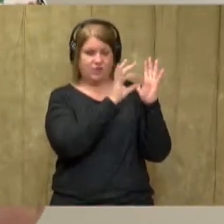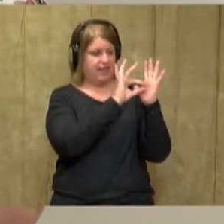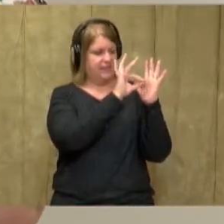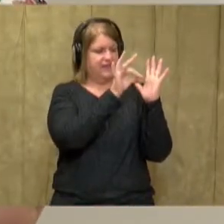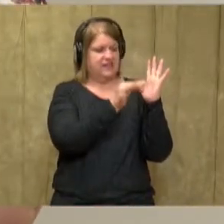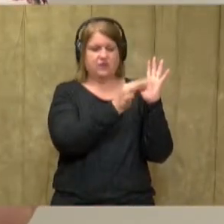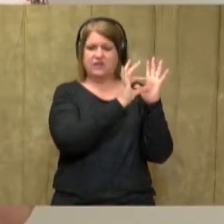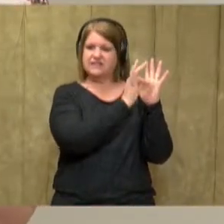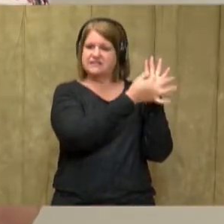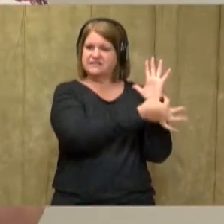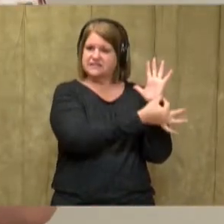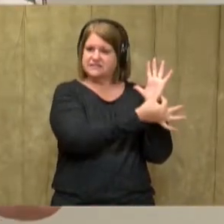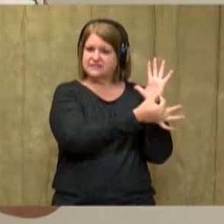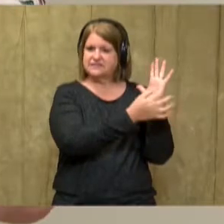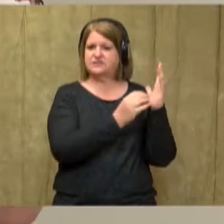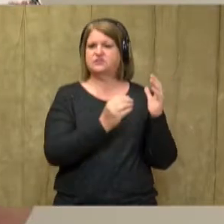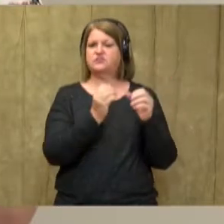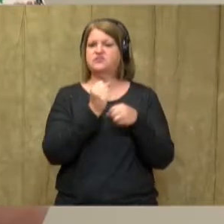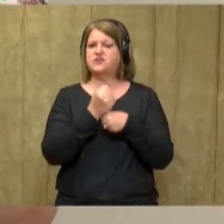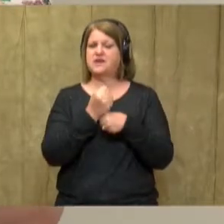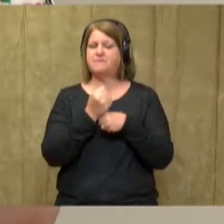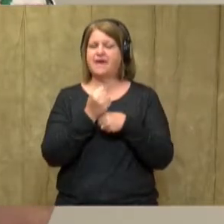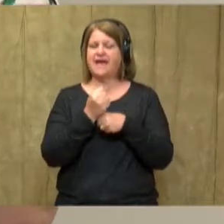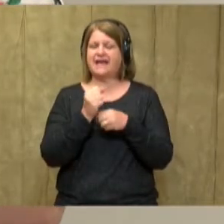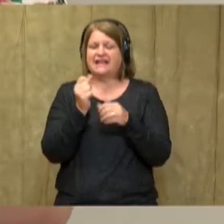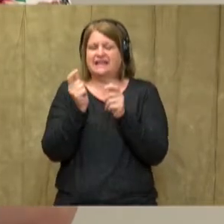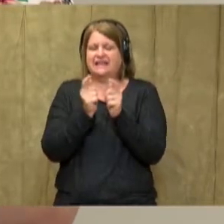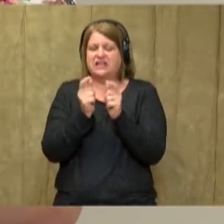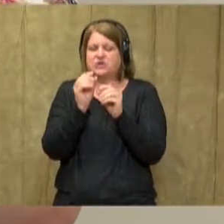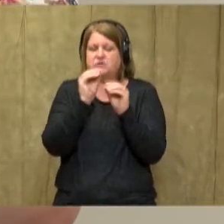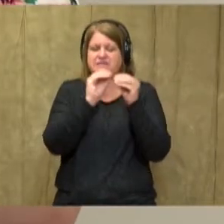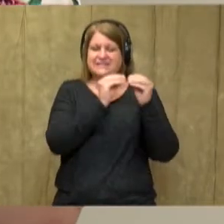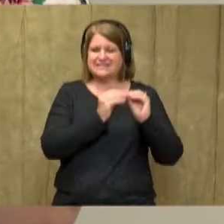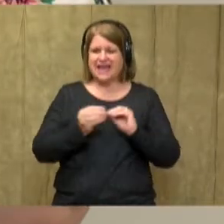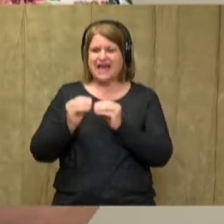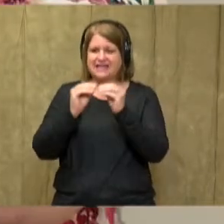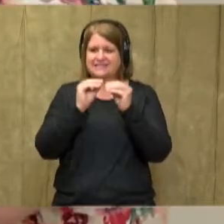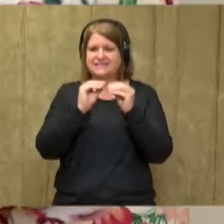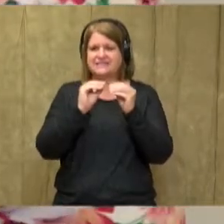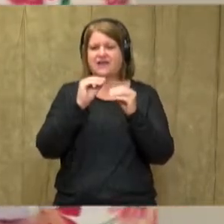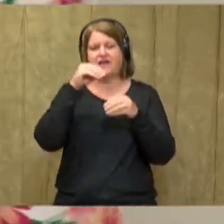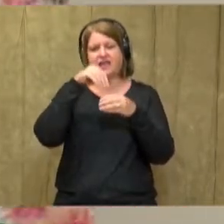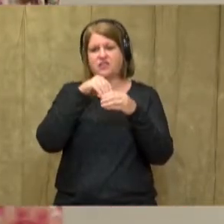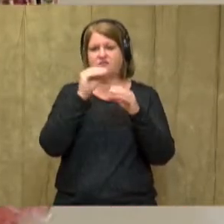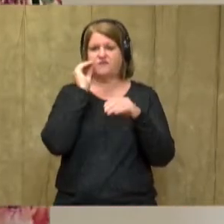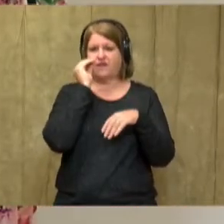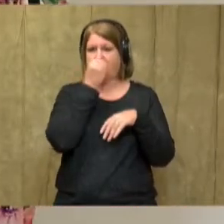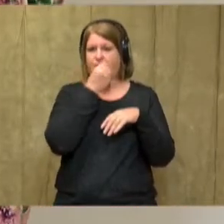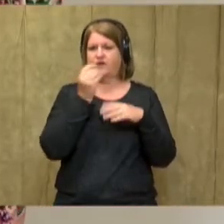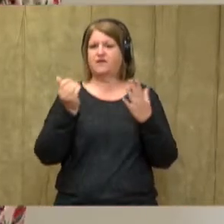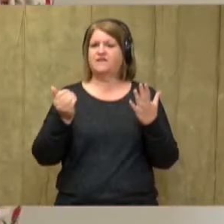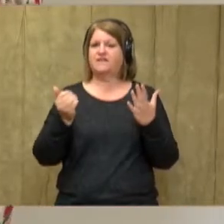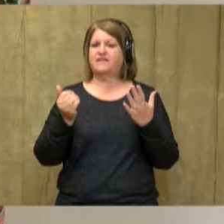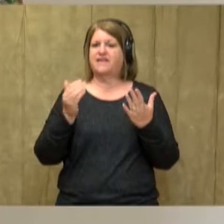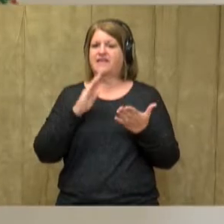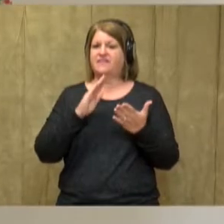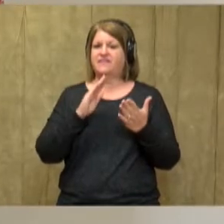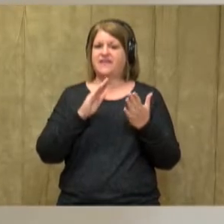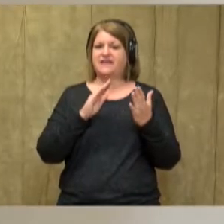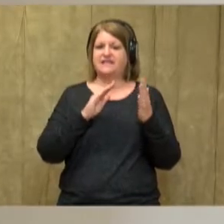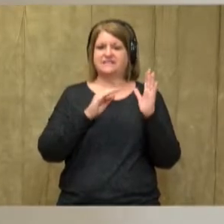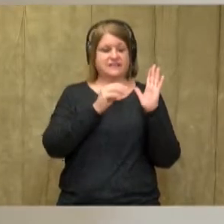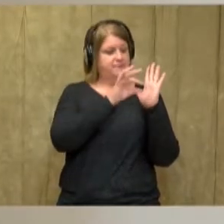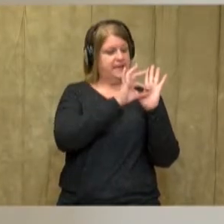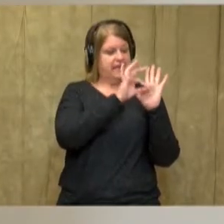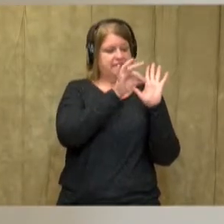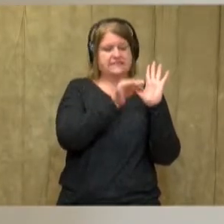little designs inside your flower. I'm going to twist this up just like this. And then these could be sticking out of a